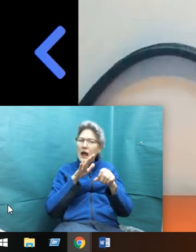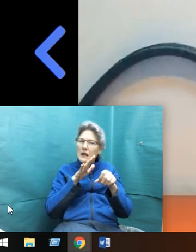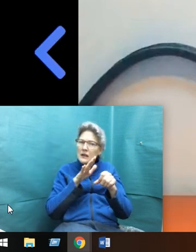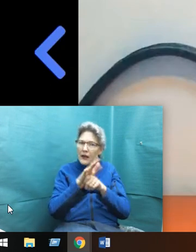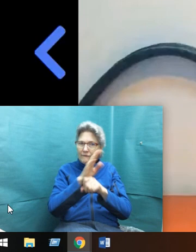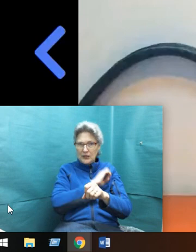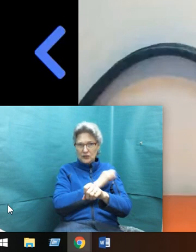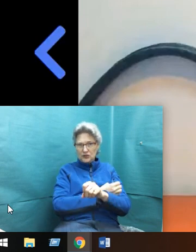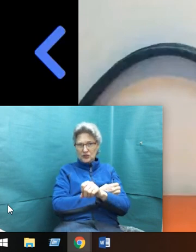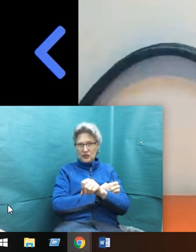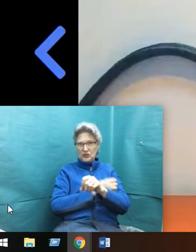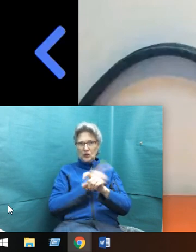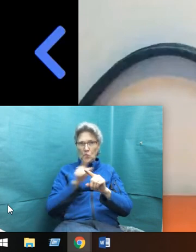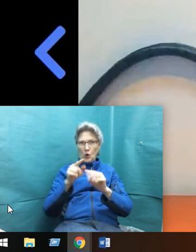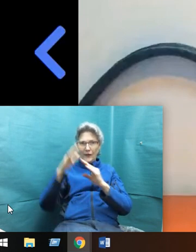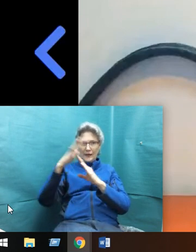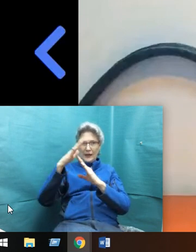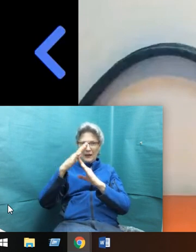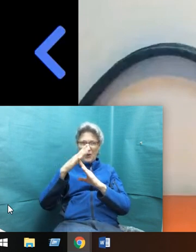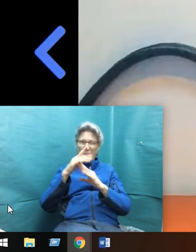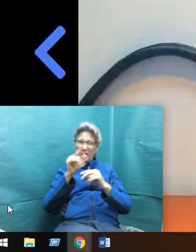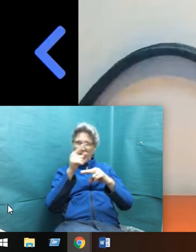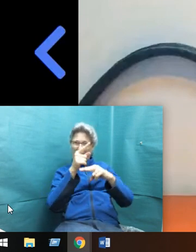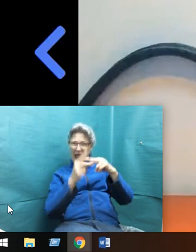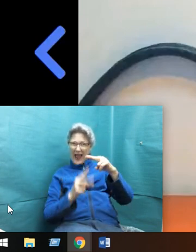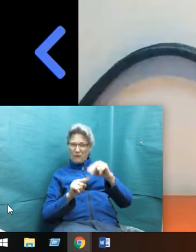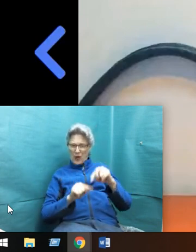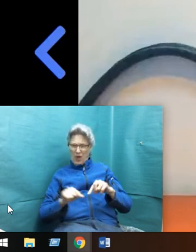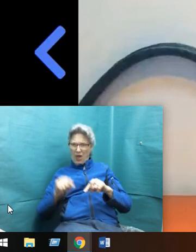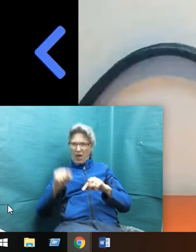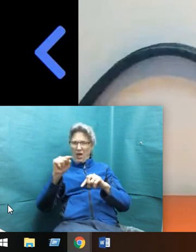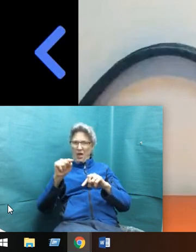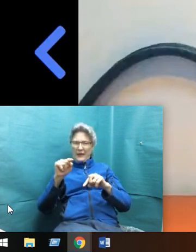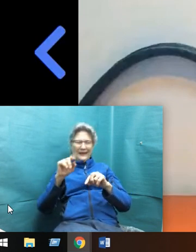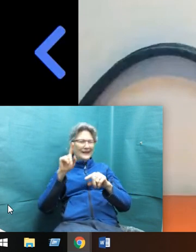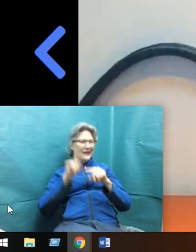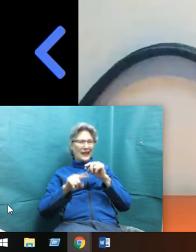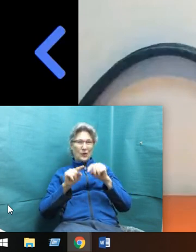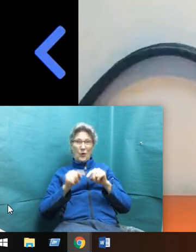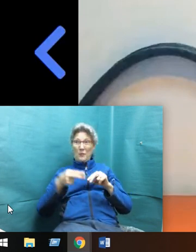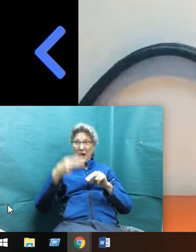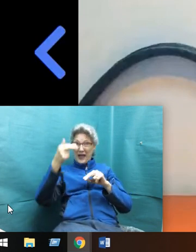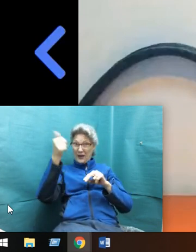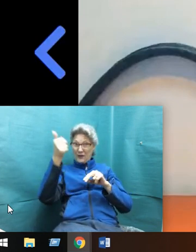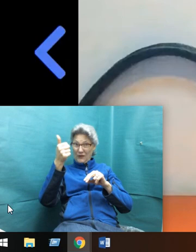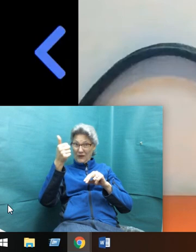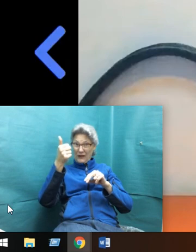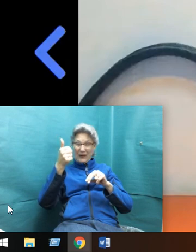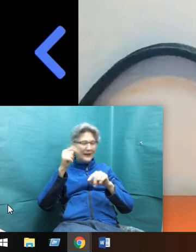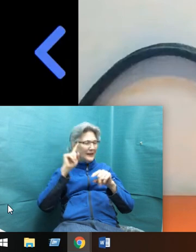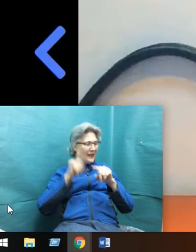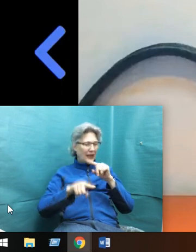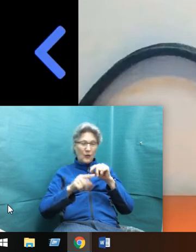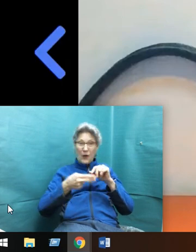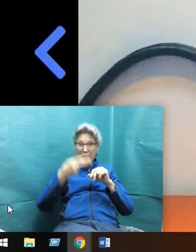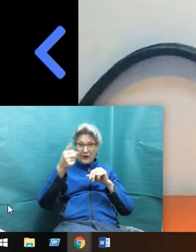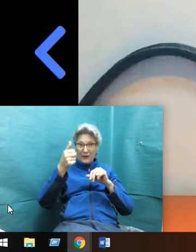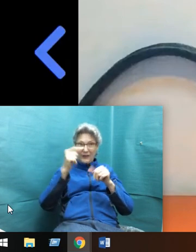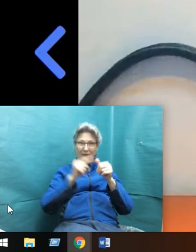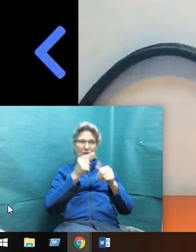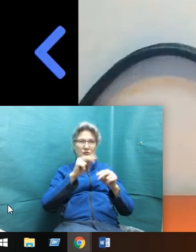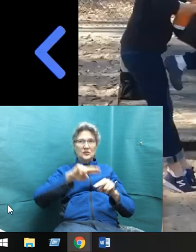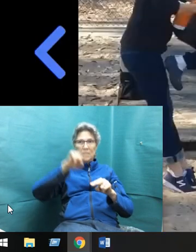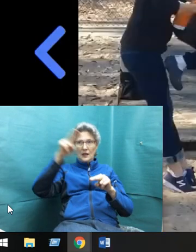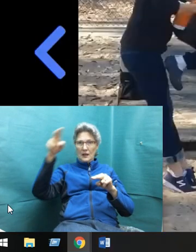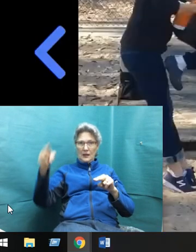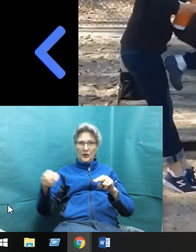that this marble was only able to get halfway up there. In fact, it can't roll up higher than the height of the first hill.